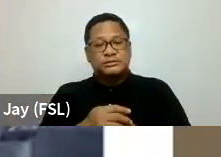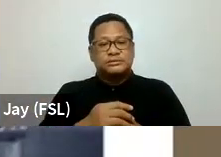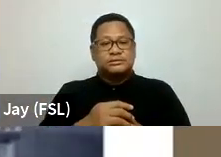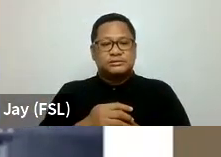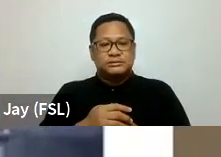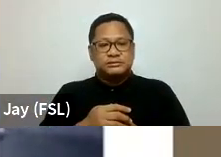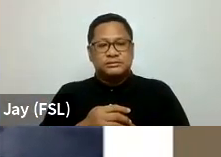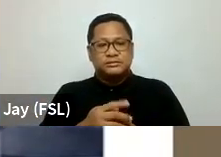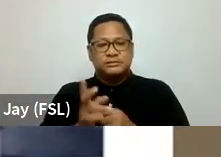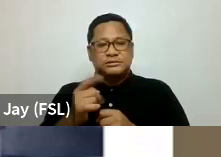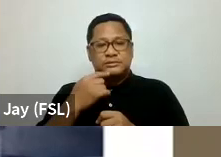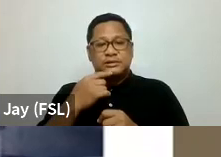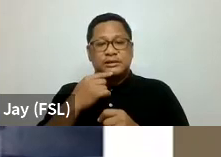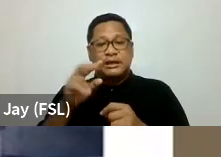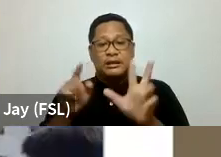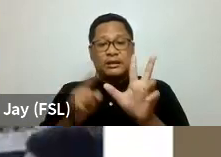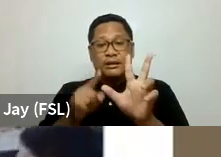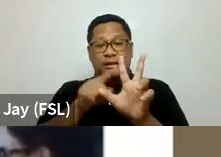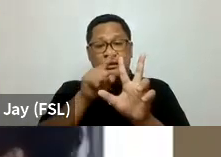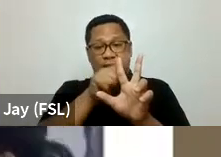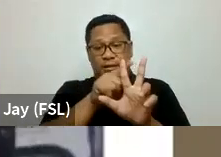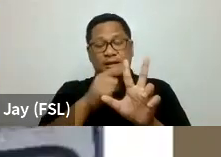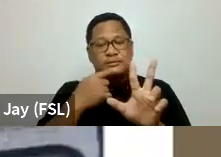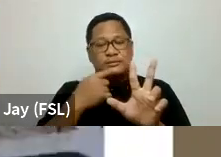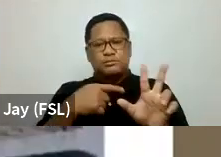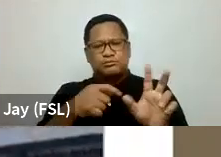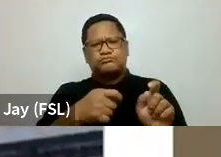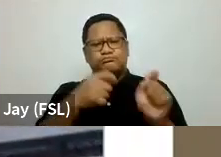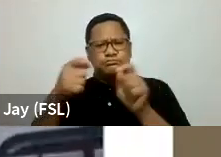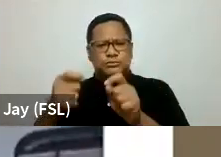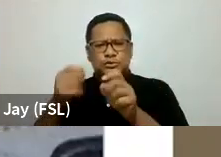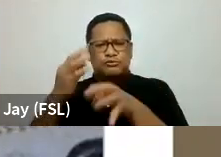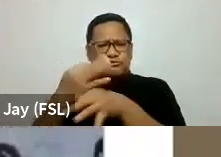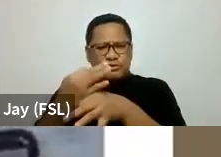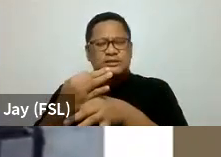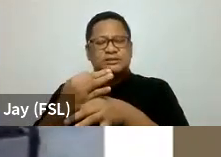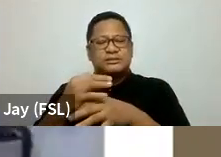Three shy technicians install fiber optics.